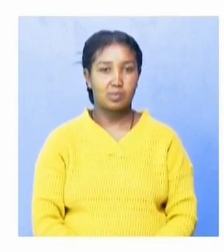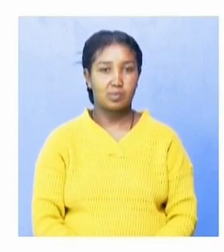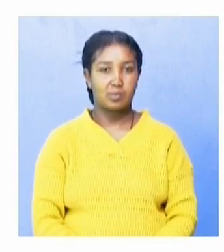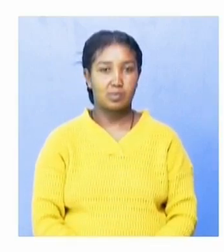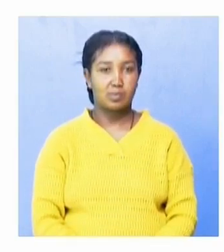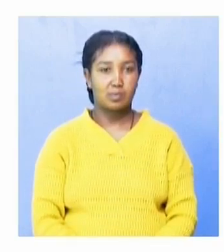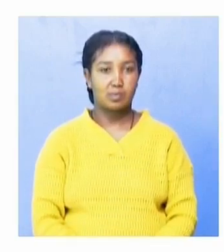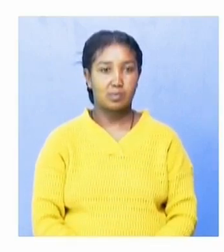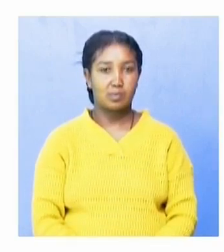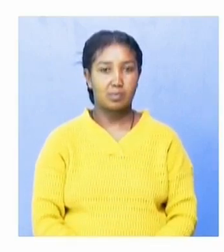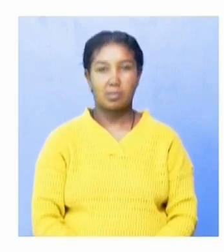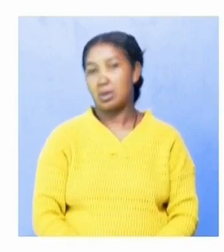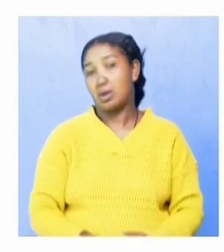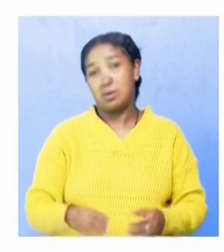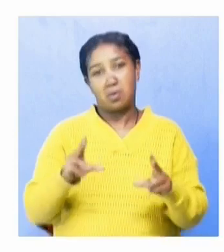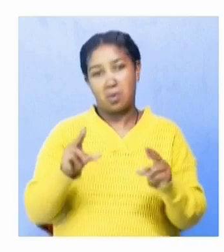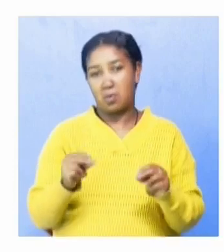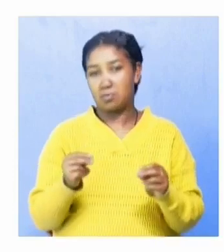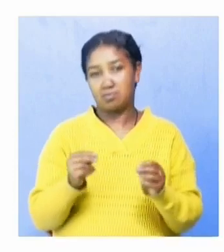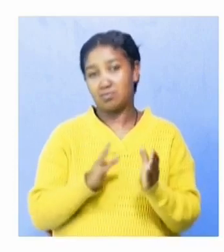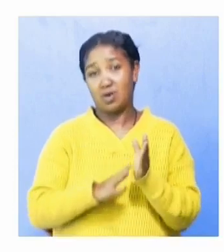I can't tell you.